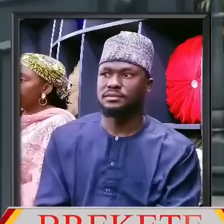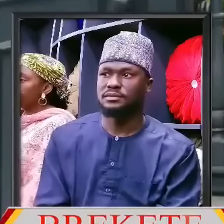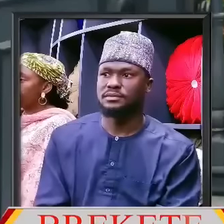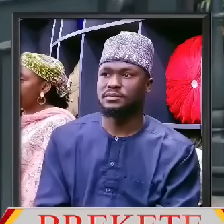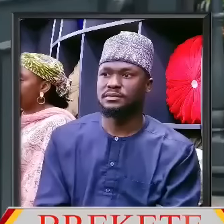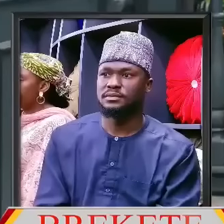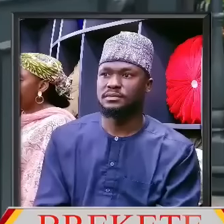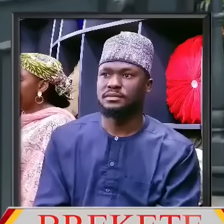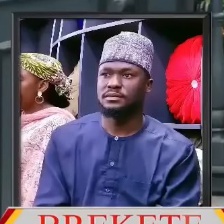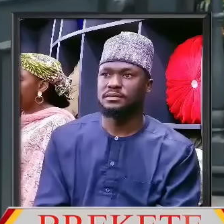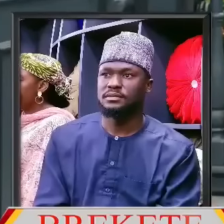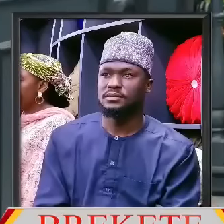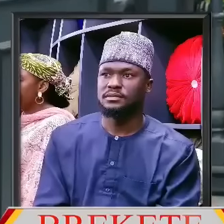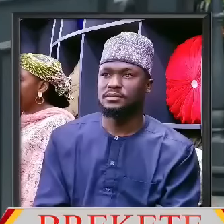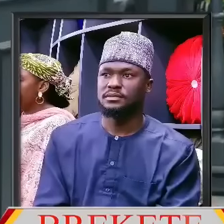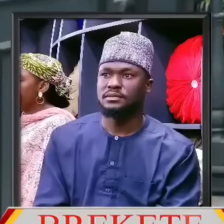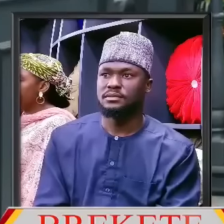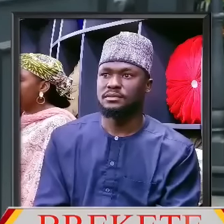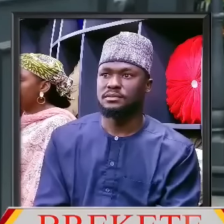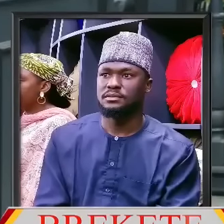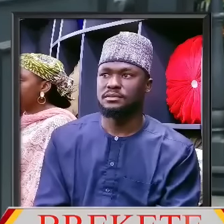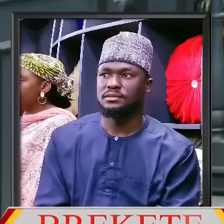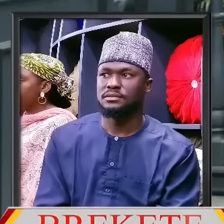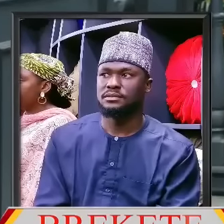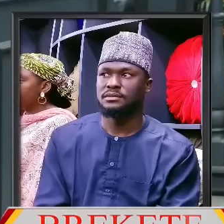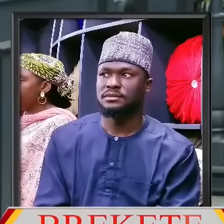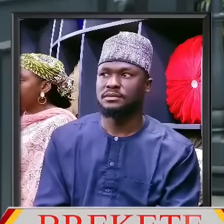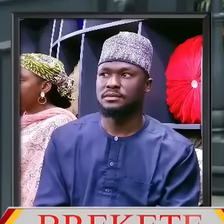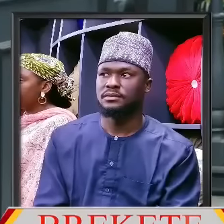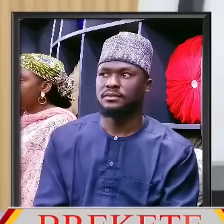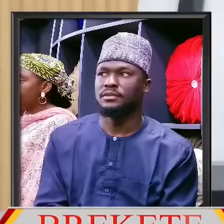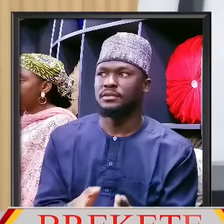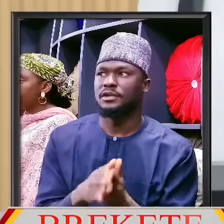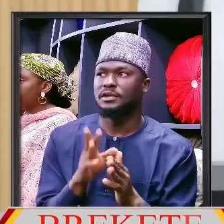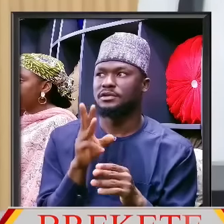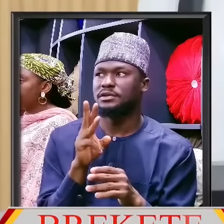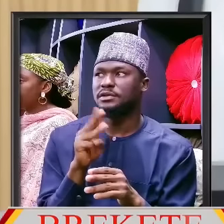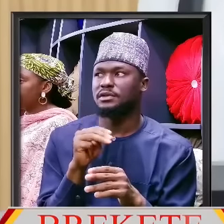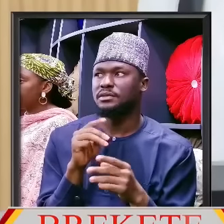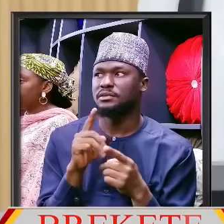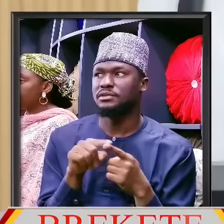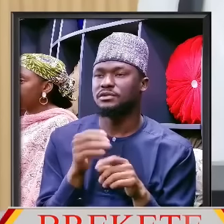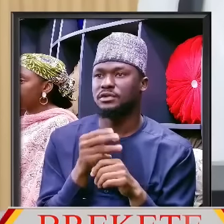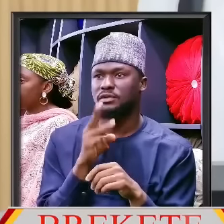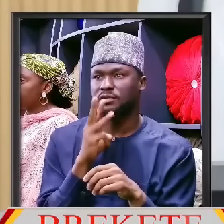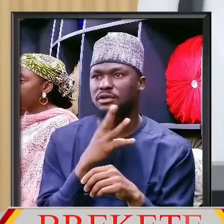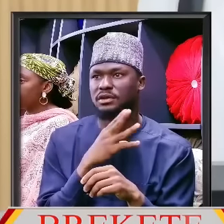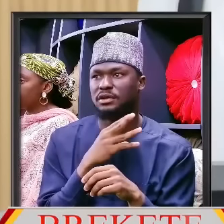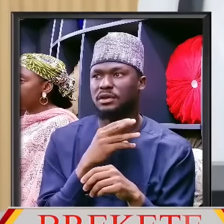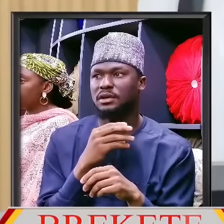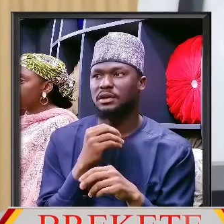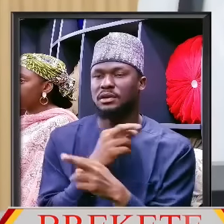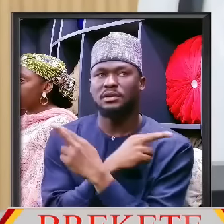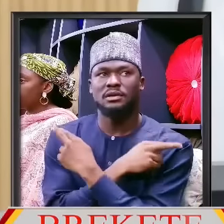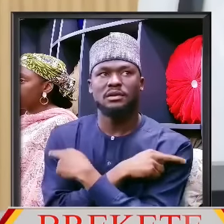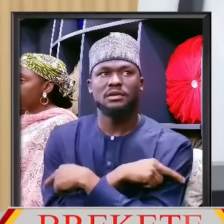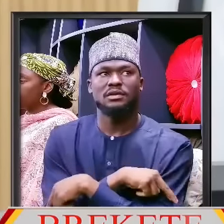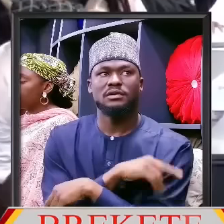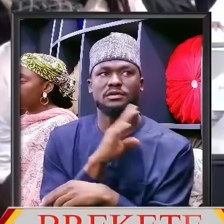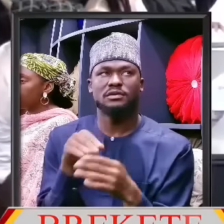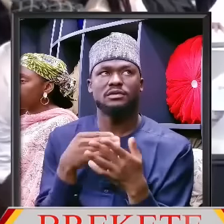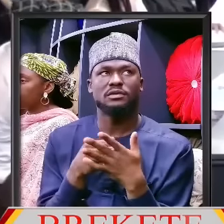Thank you. Then, tell these people, may them drink cold water, may them relax. This matter don't pass where they go put them under carpet.